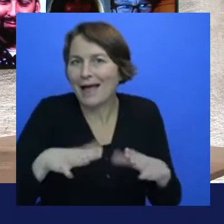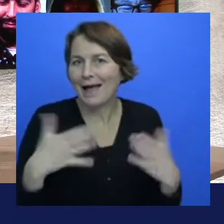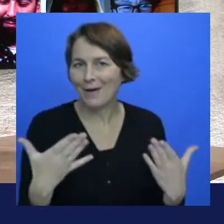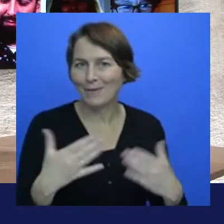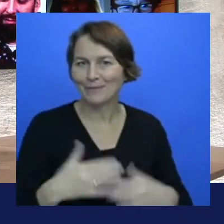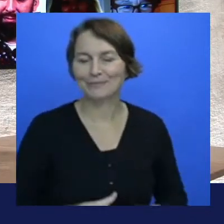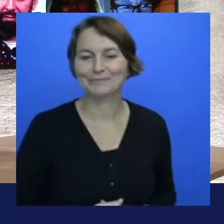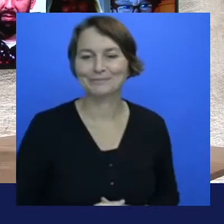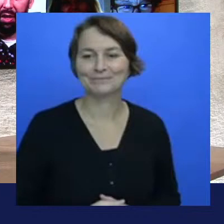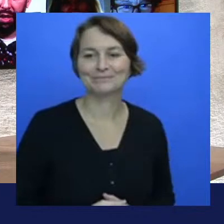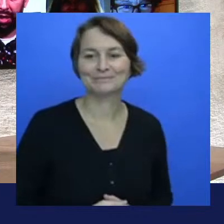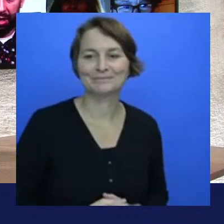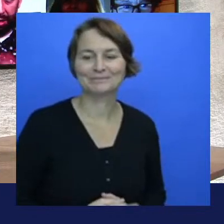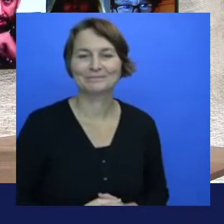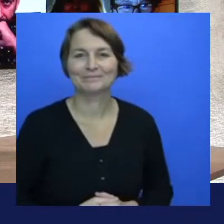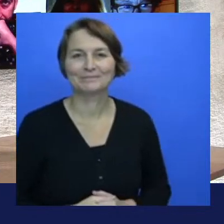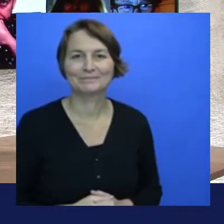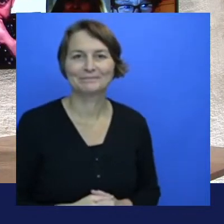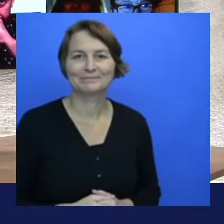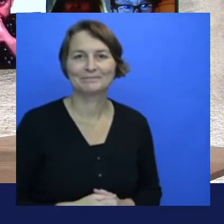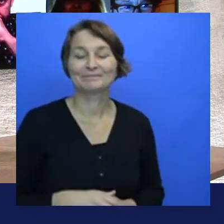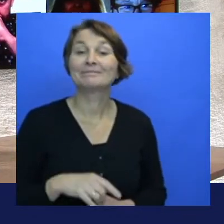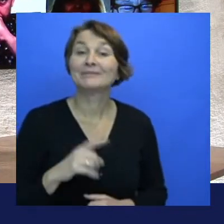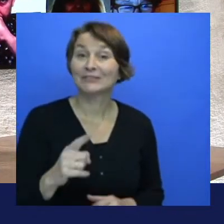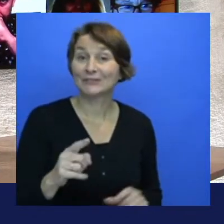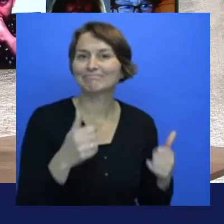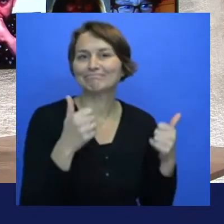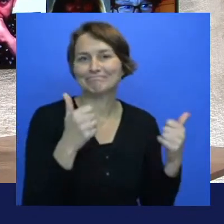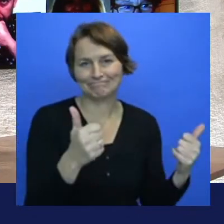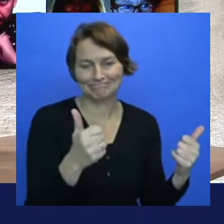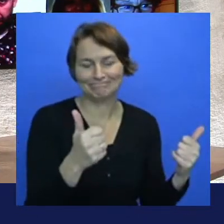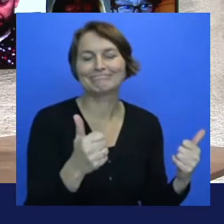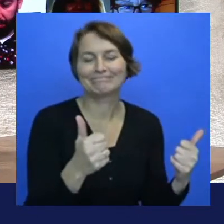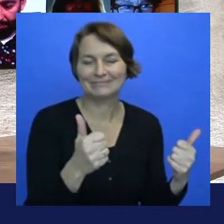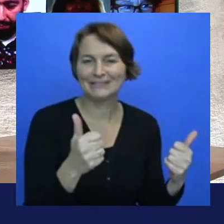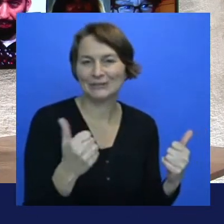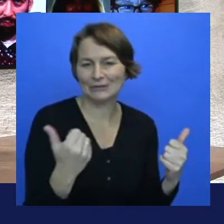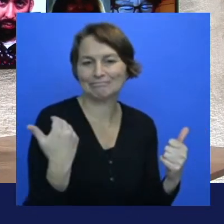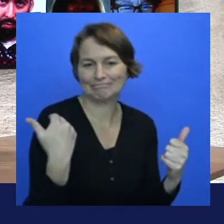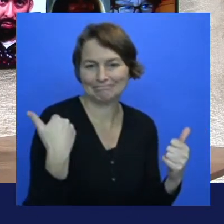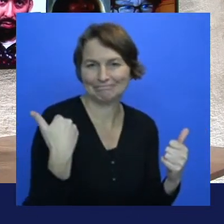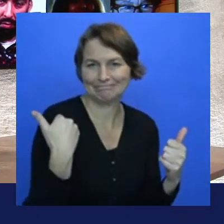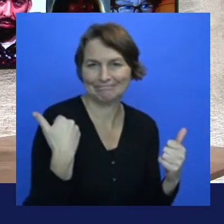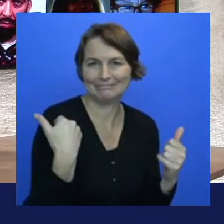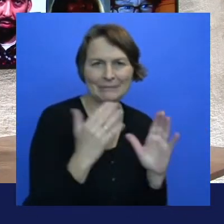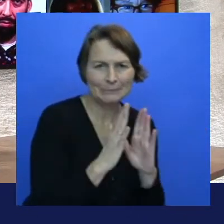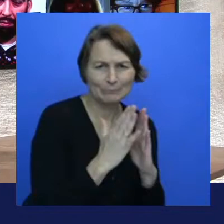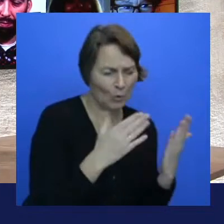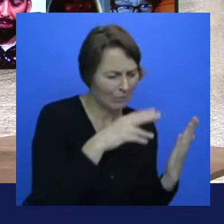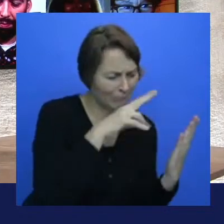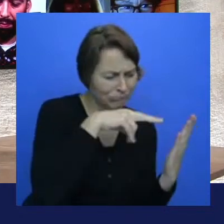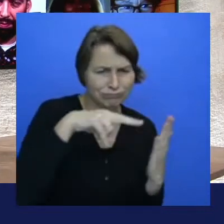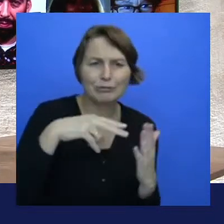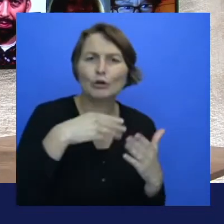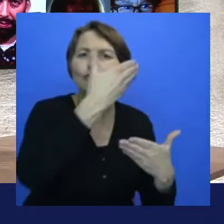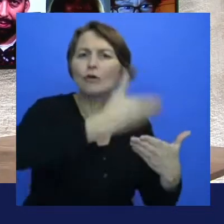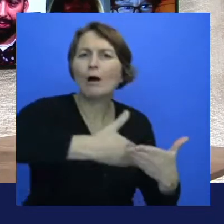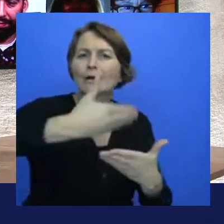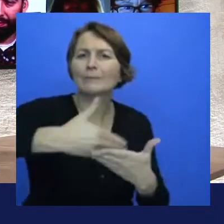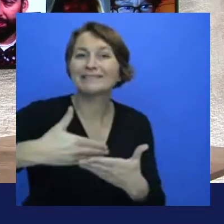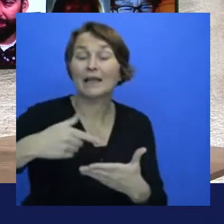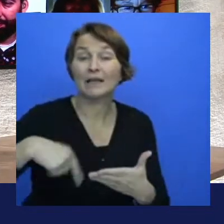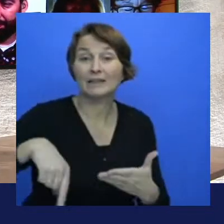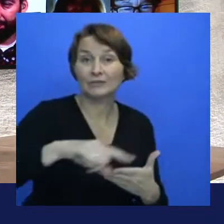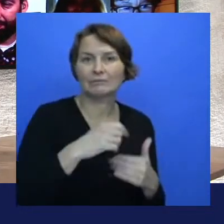just read Microsoft documentation for all the tools, because that documentation is amazing.